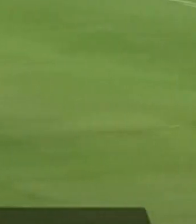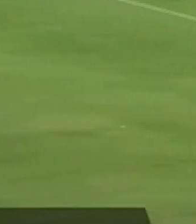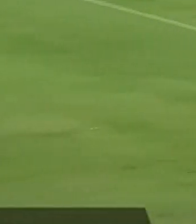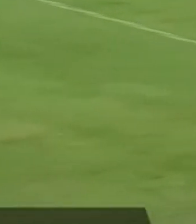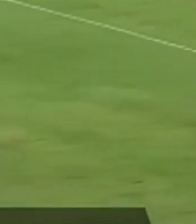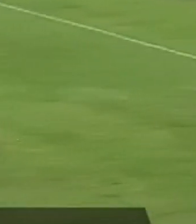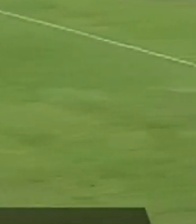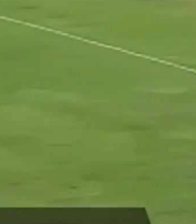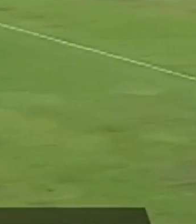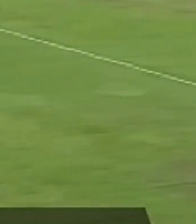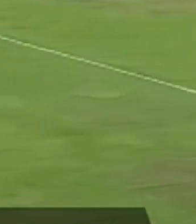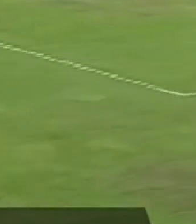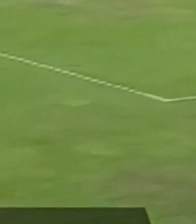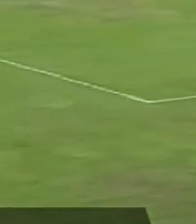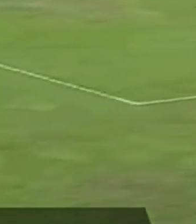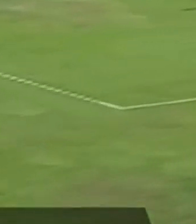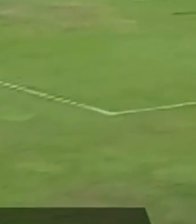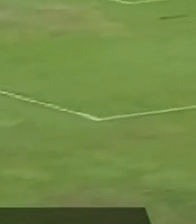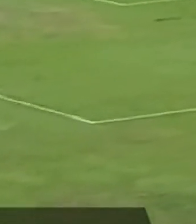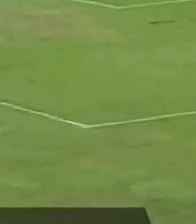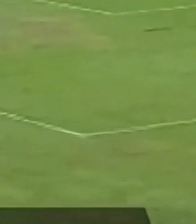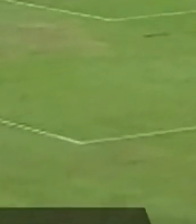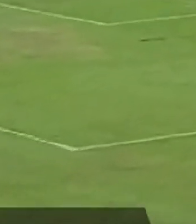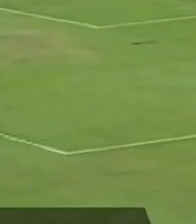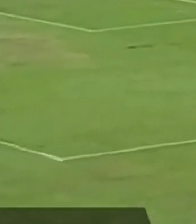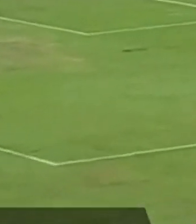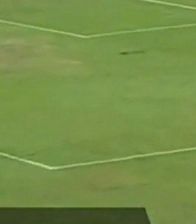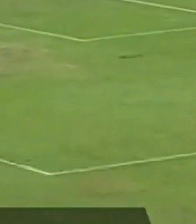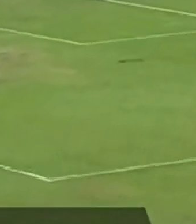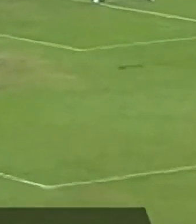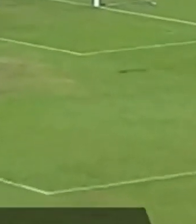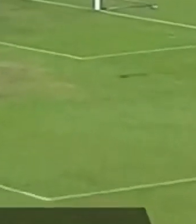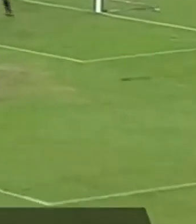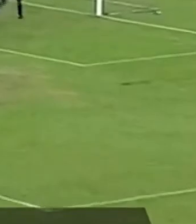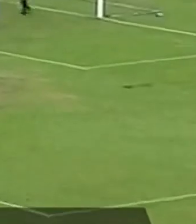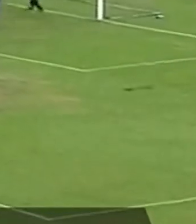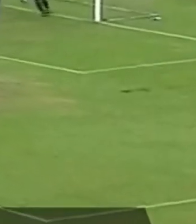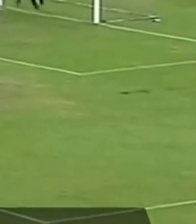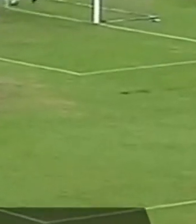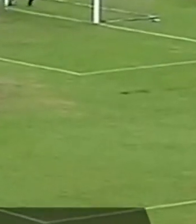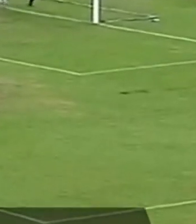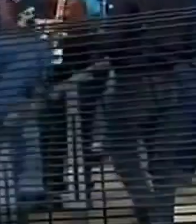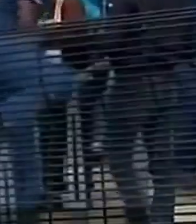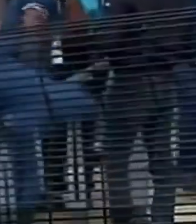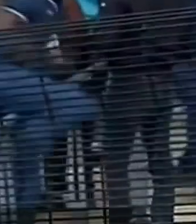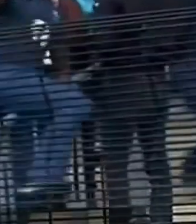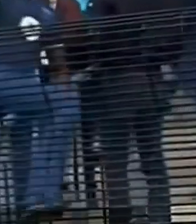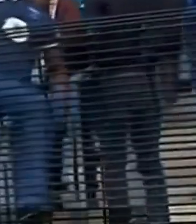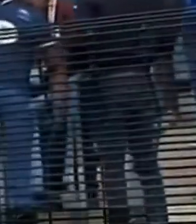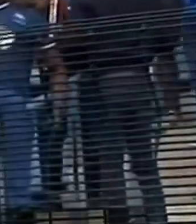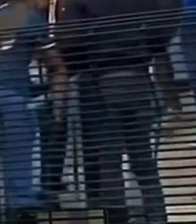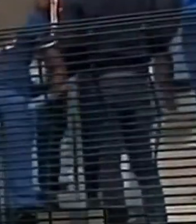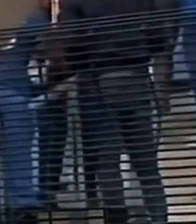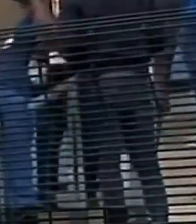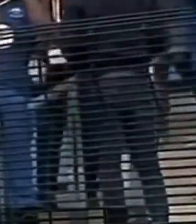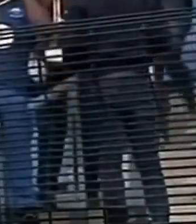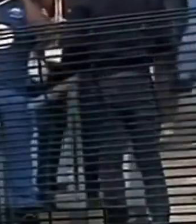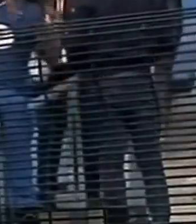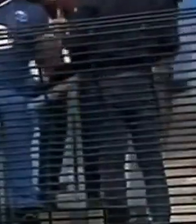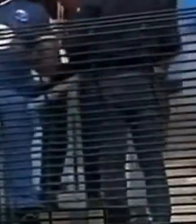nicely for Yanela Mbutuma. Space for Barnes! Which is by FC to put a goal